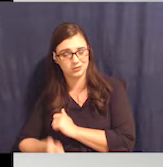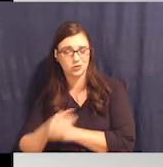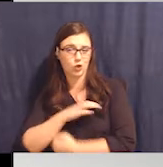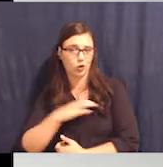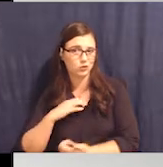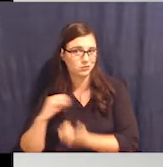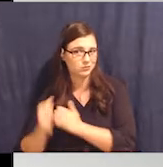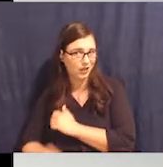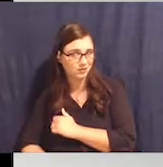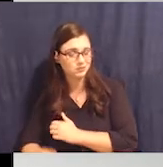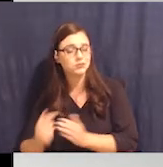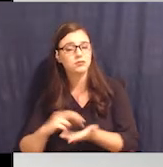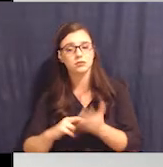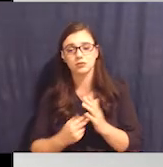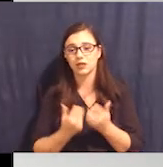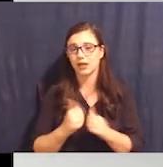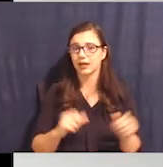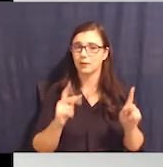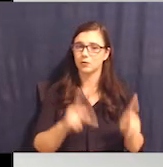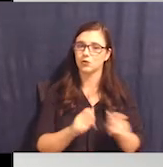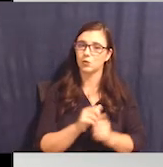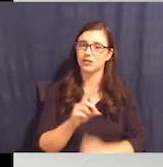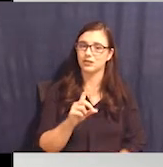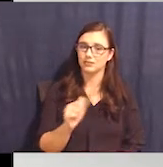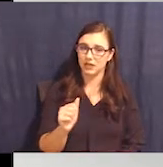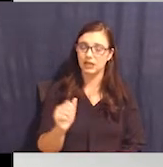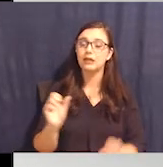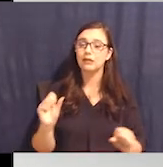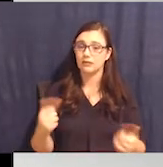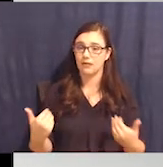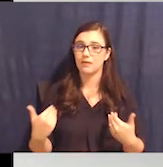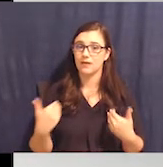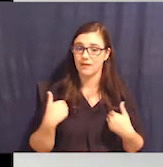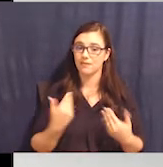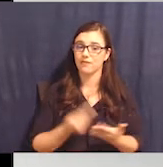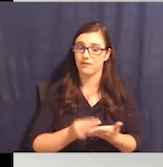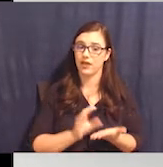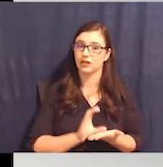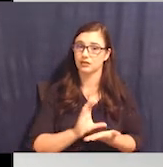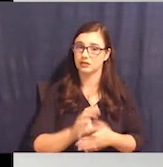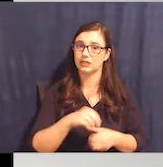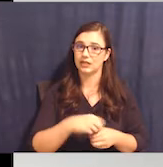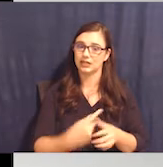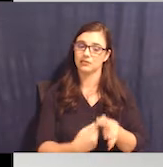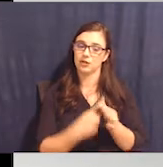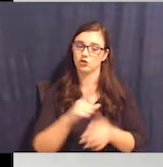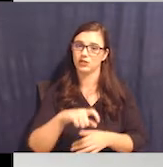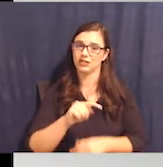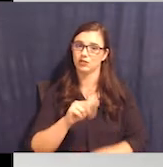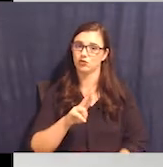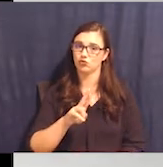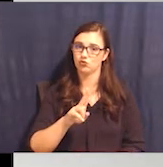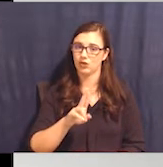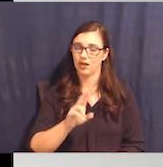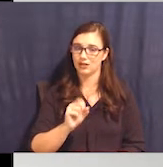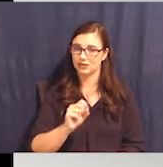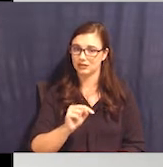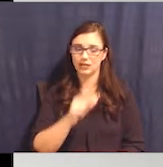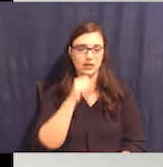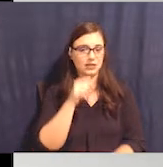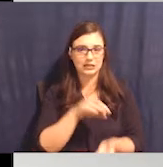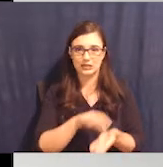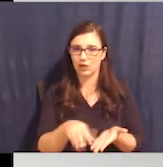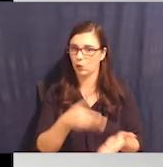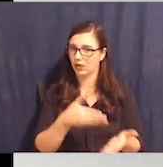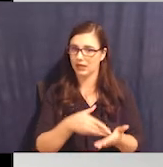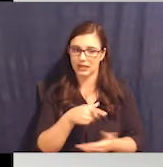IRS and Congress, that any person with a disability can have funds in a special needs trust, and it